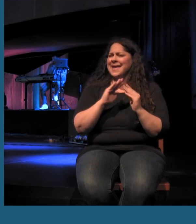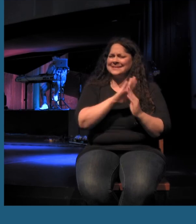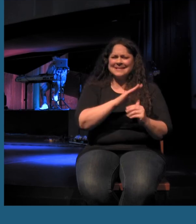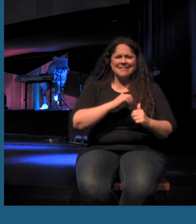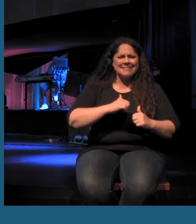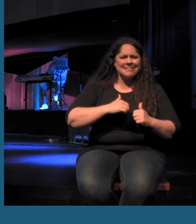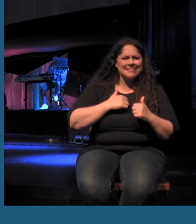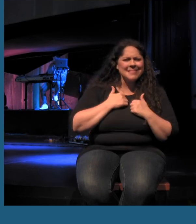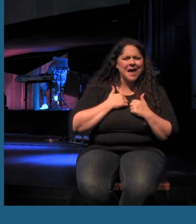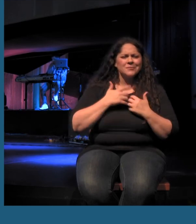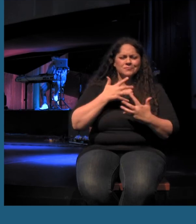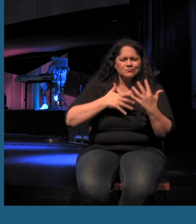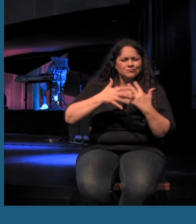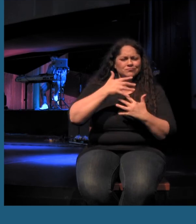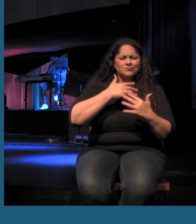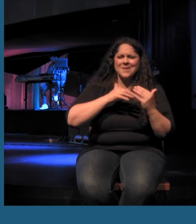life?